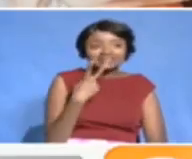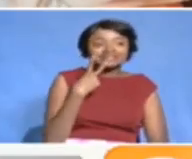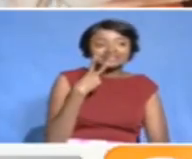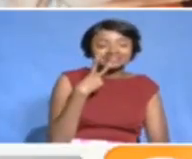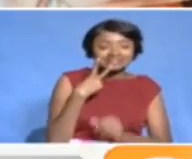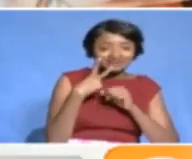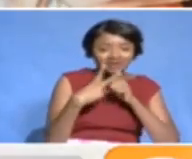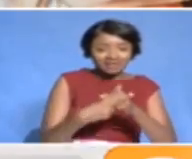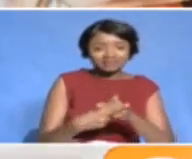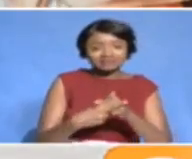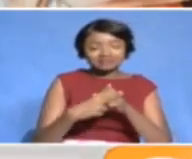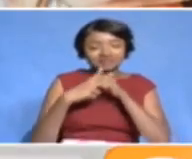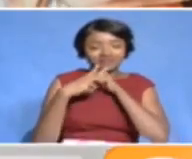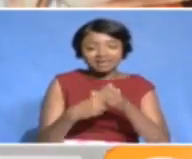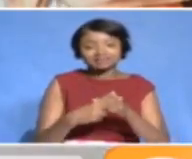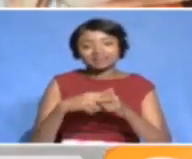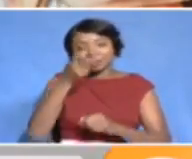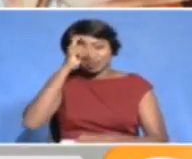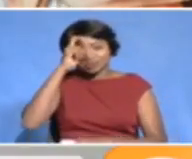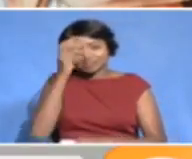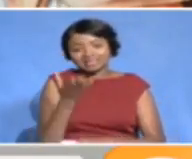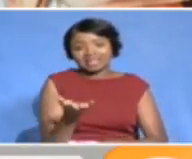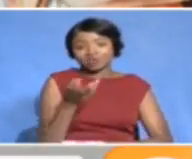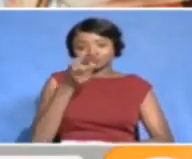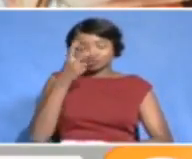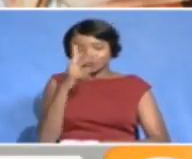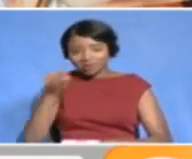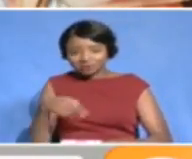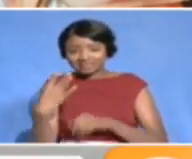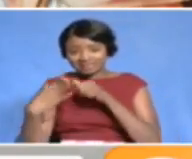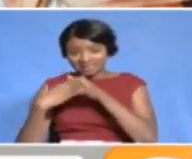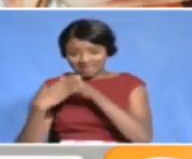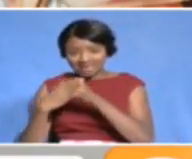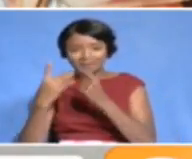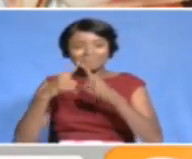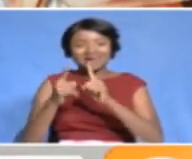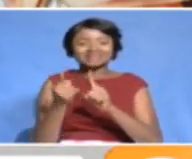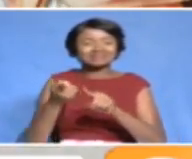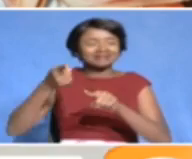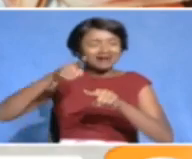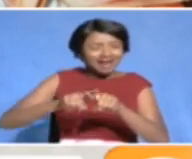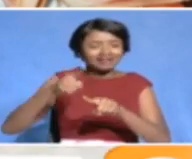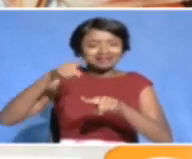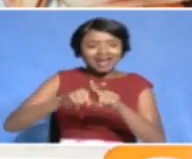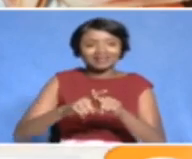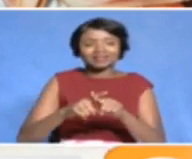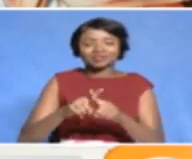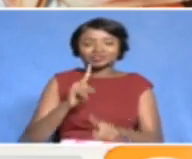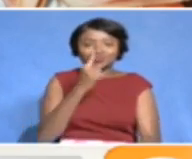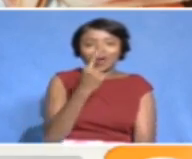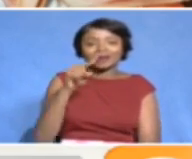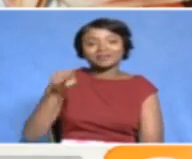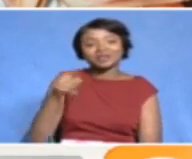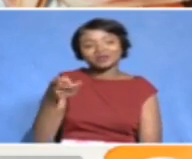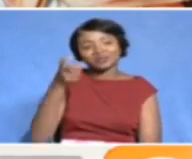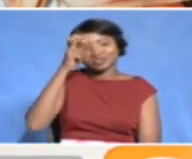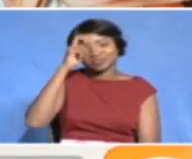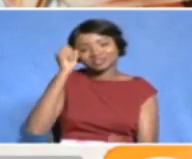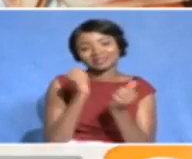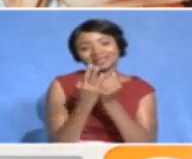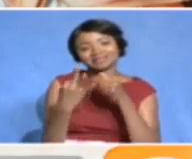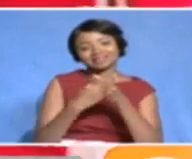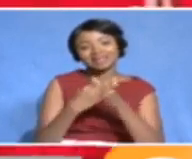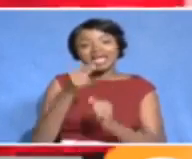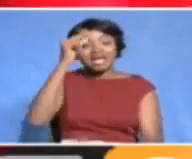727,054 pupils sat their KCPE exams in 2009, a number rising to over 1 million in 2018. With the